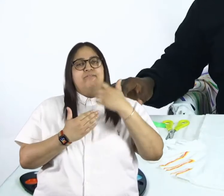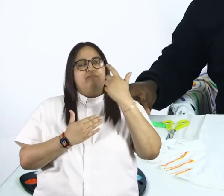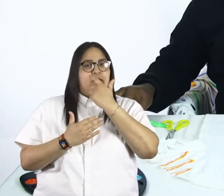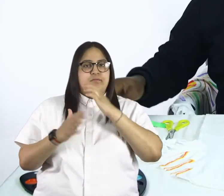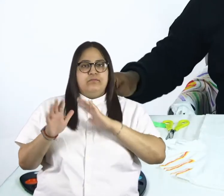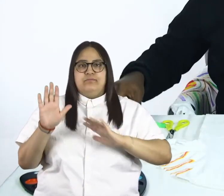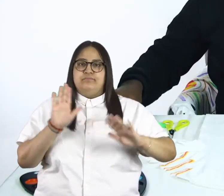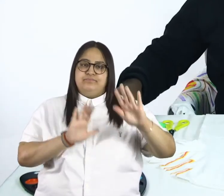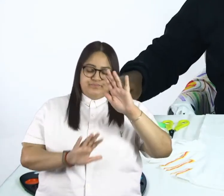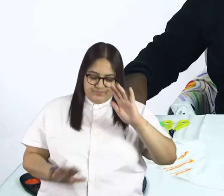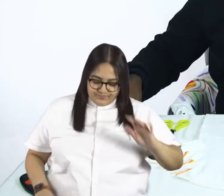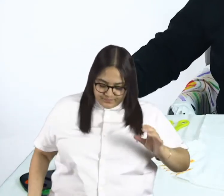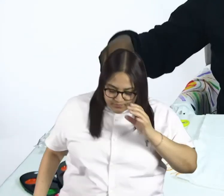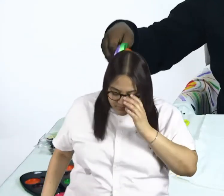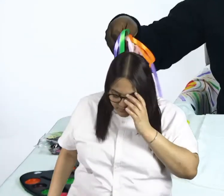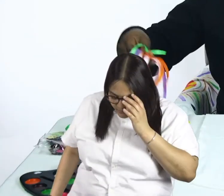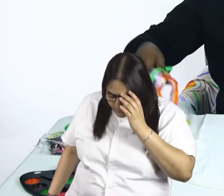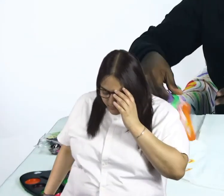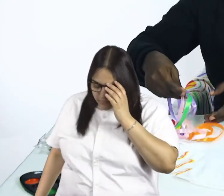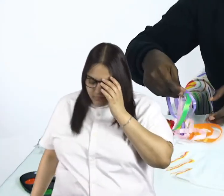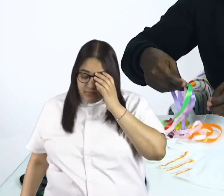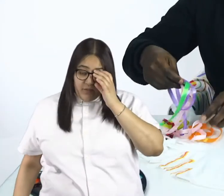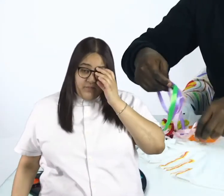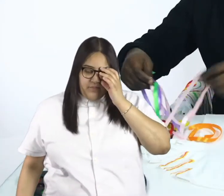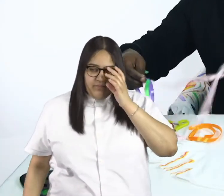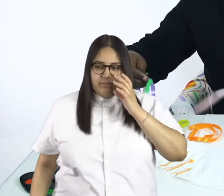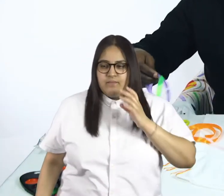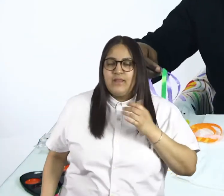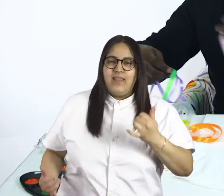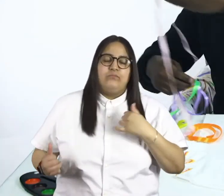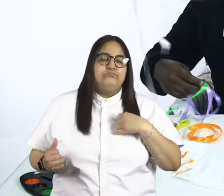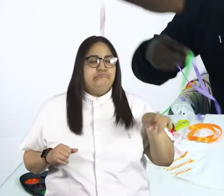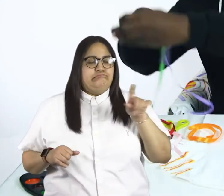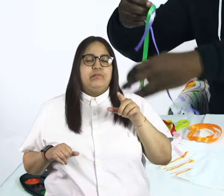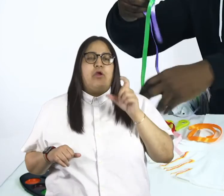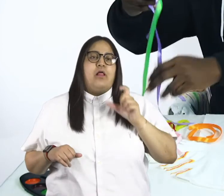So let's go ahead with picking a color.